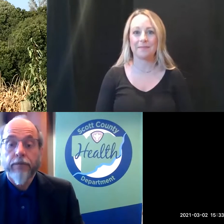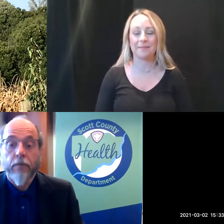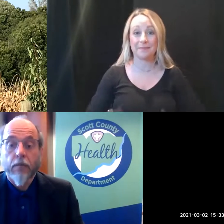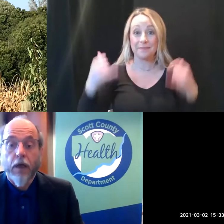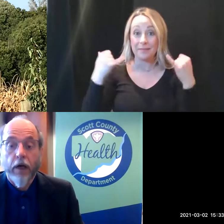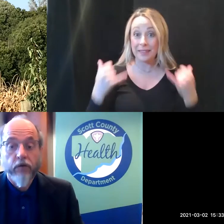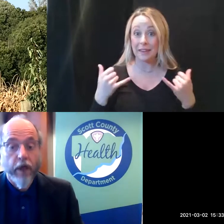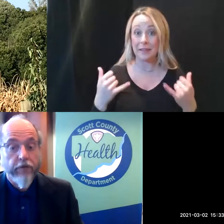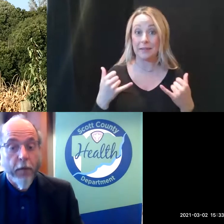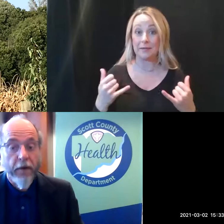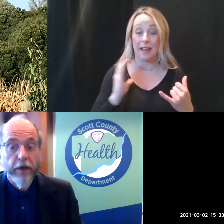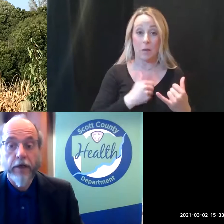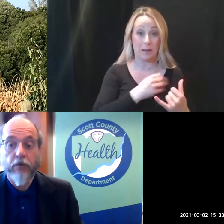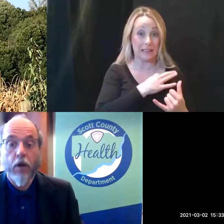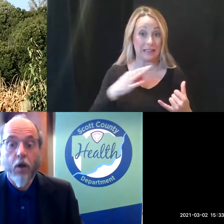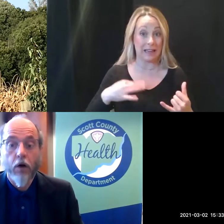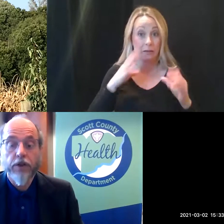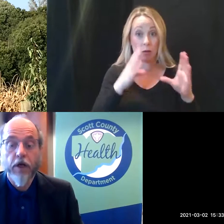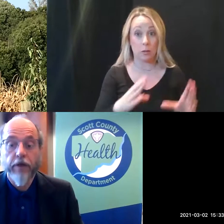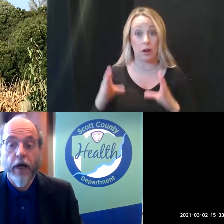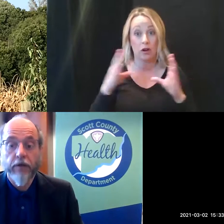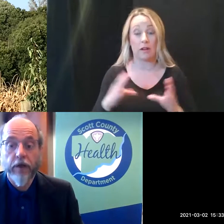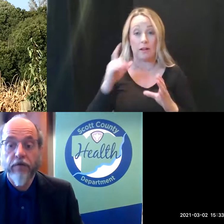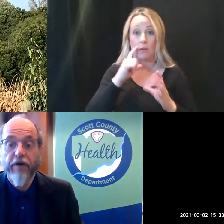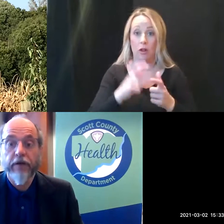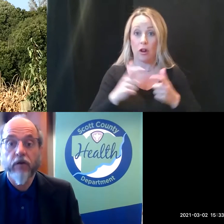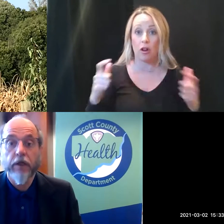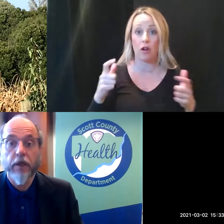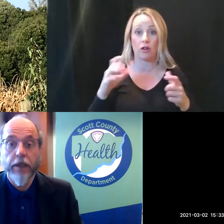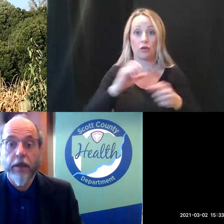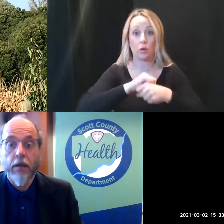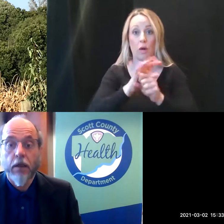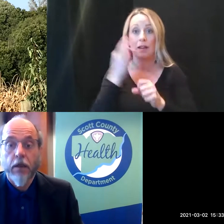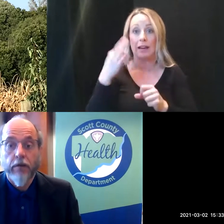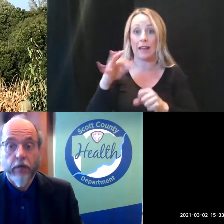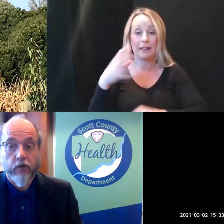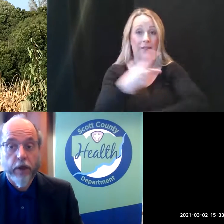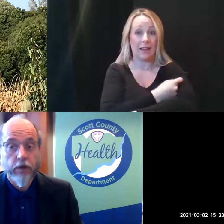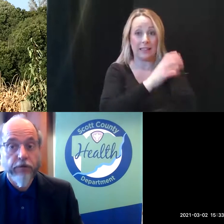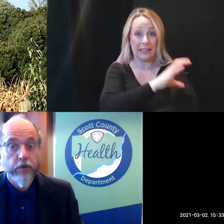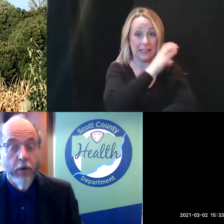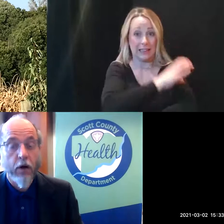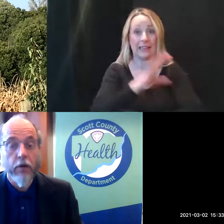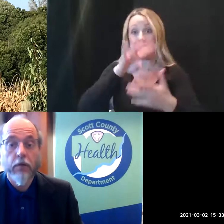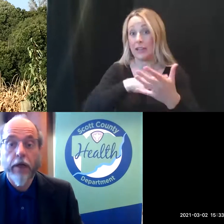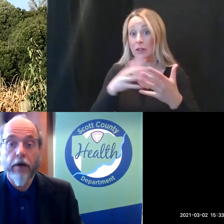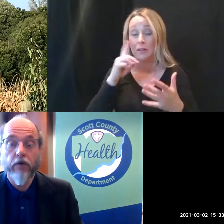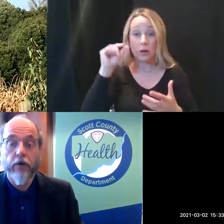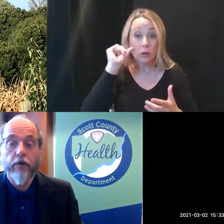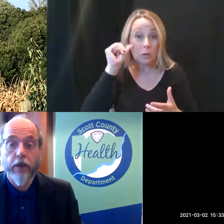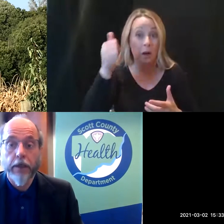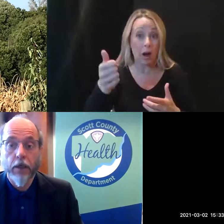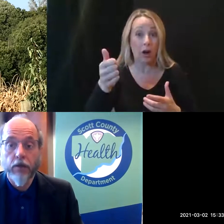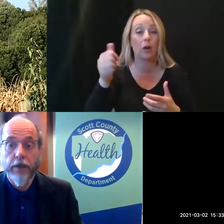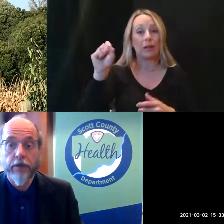Today, our staff are preparing for a large COVID-19 vaccine clinic that is scheduled for tomorrow at our